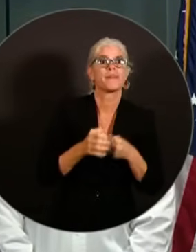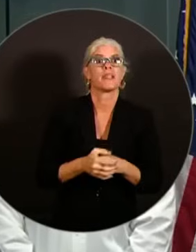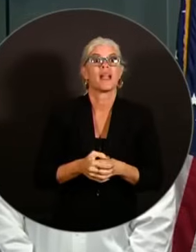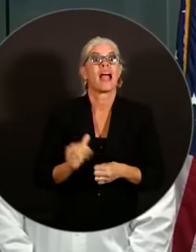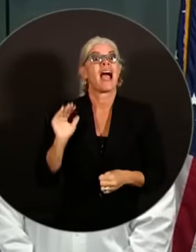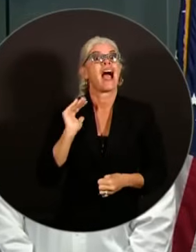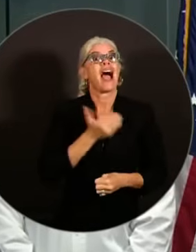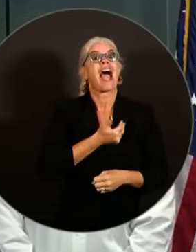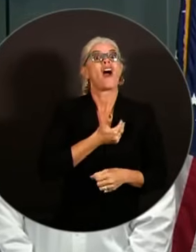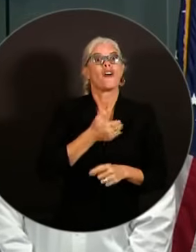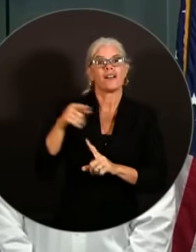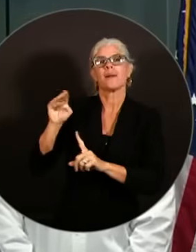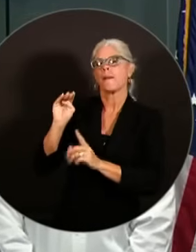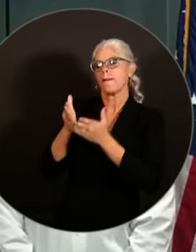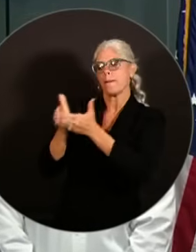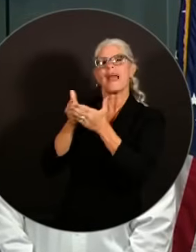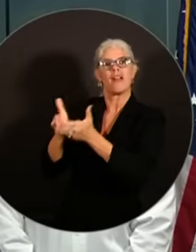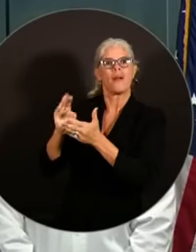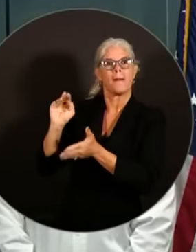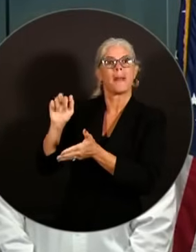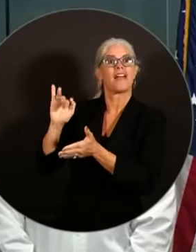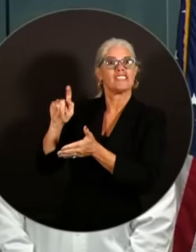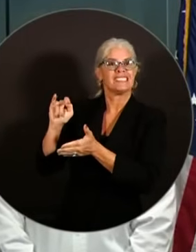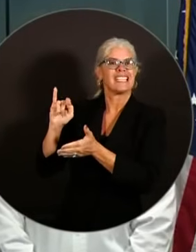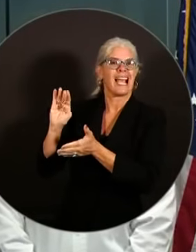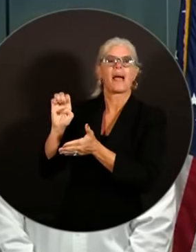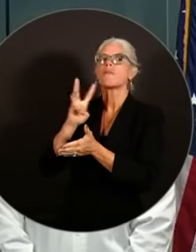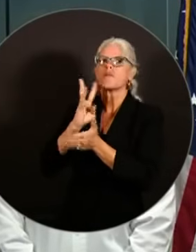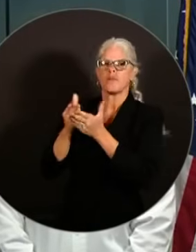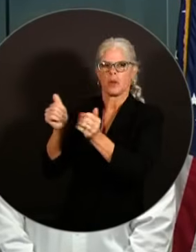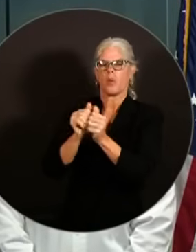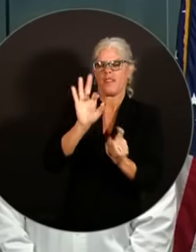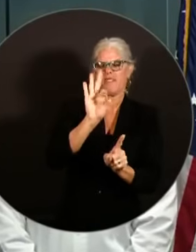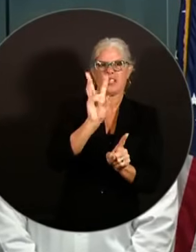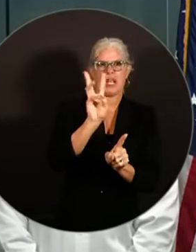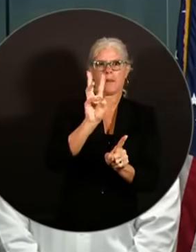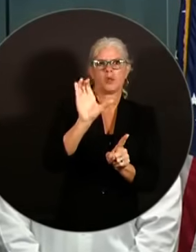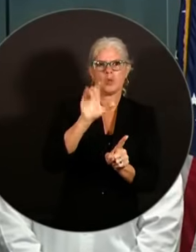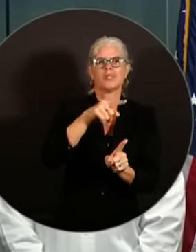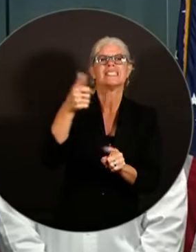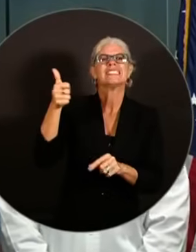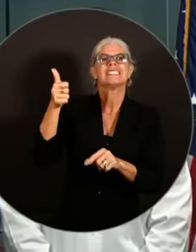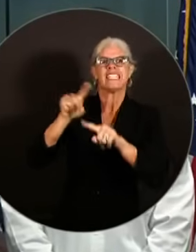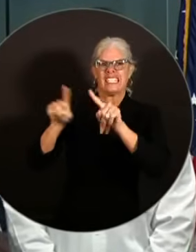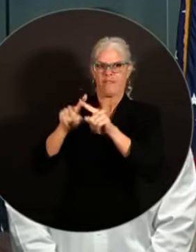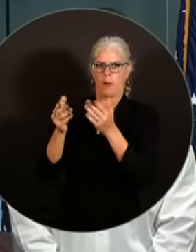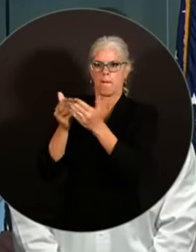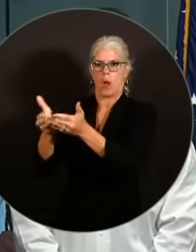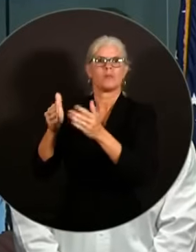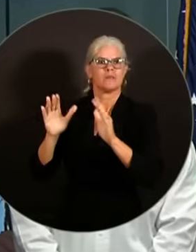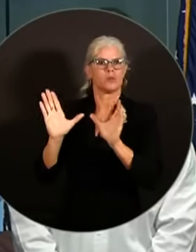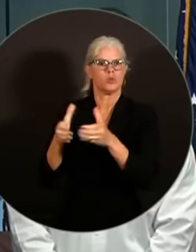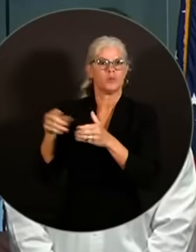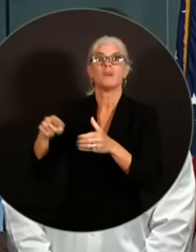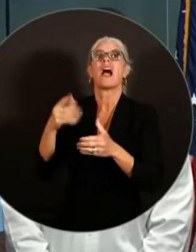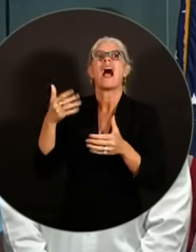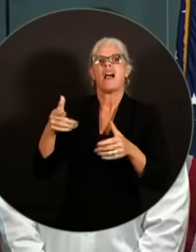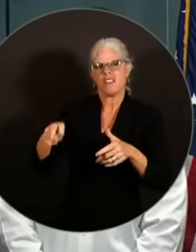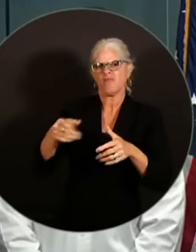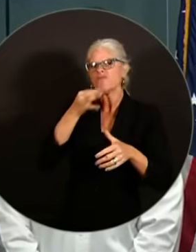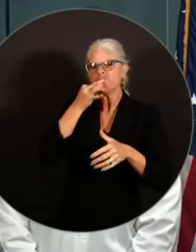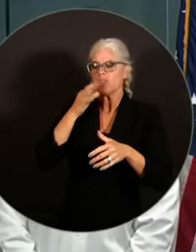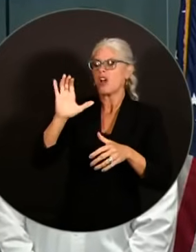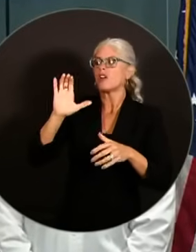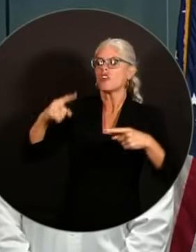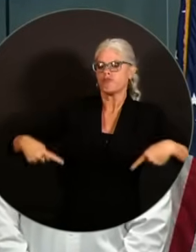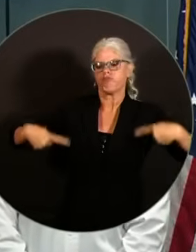maritime unit is also engaged with FWC with 10 boat teams and high water vehicle teams in order